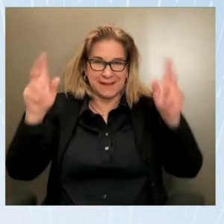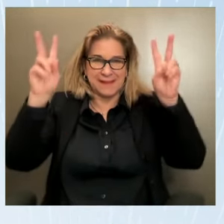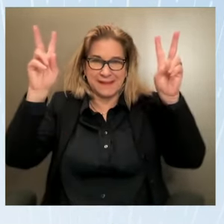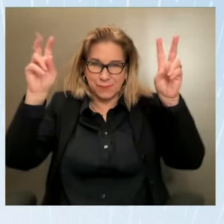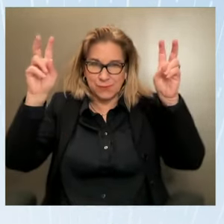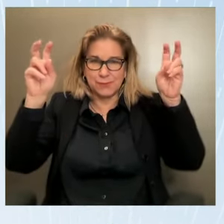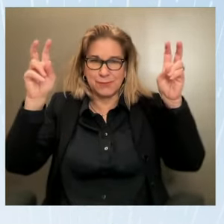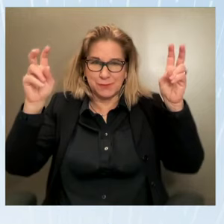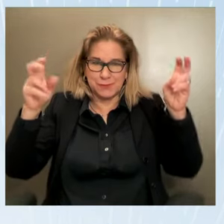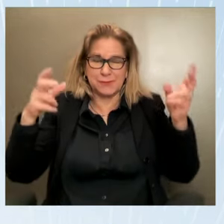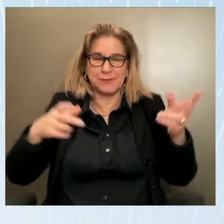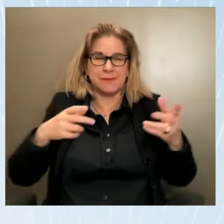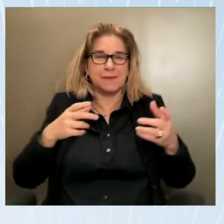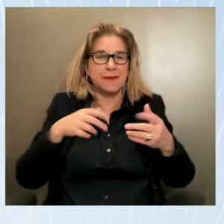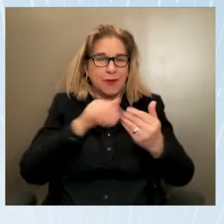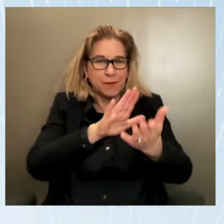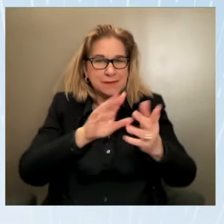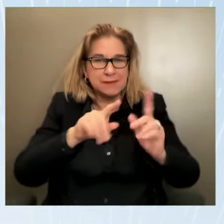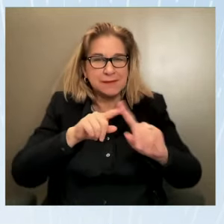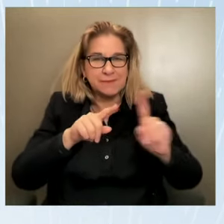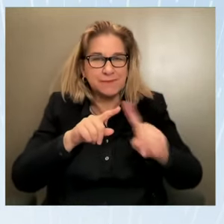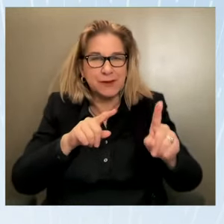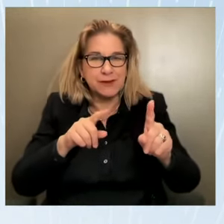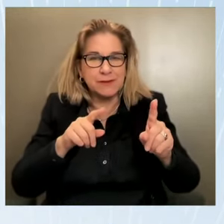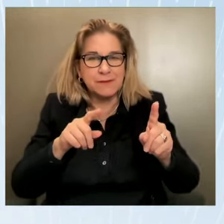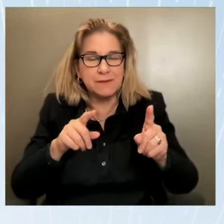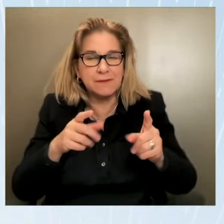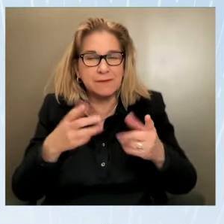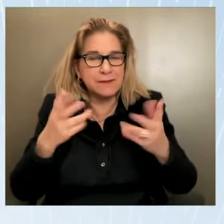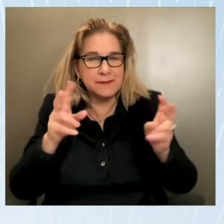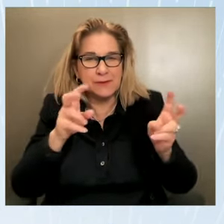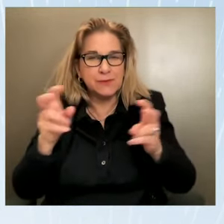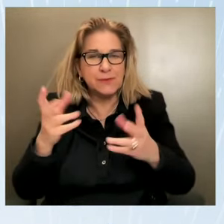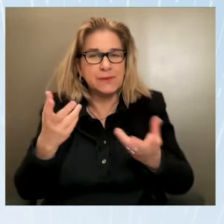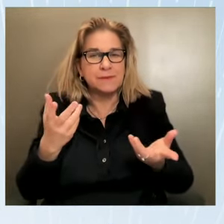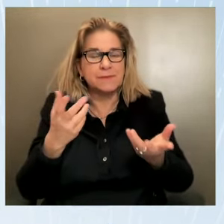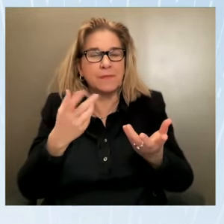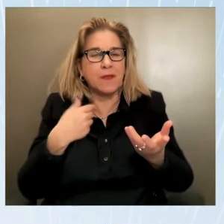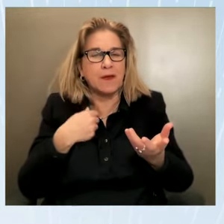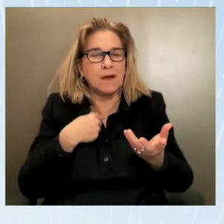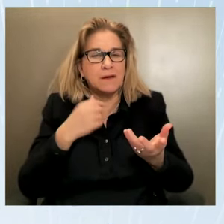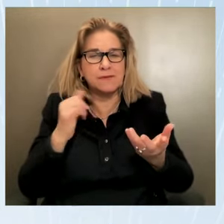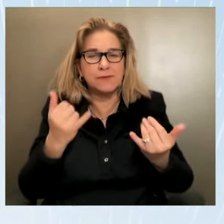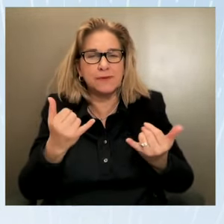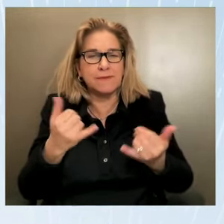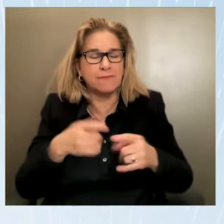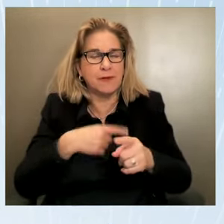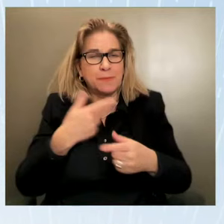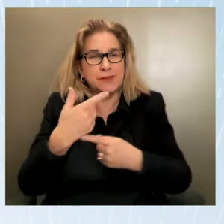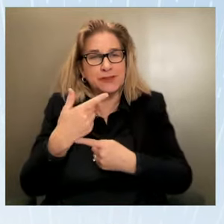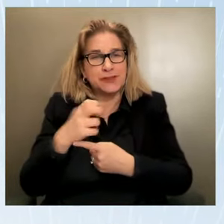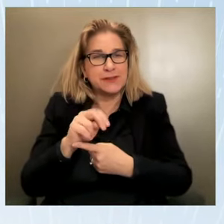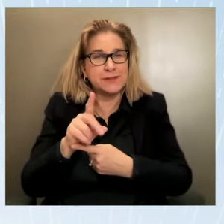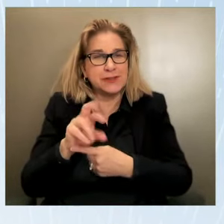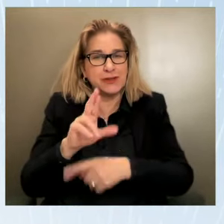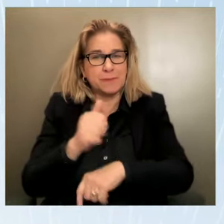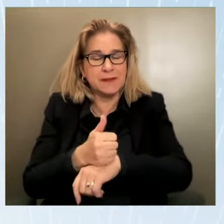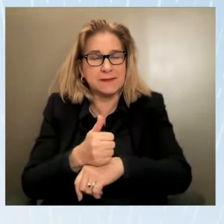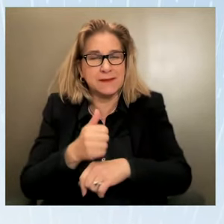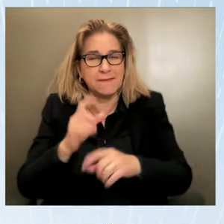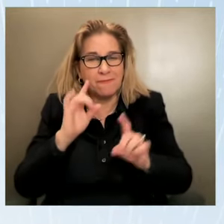that he reinforces his commitment to the Violence Against Women Act and my responsibility to make sure we don't screw it